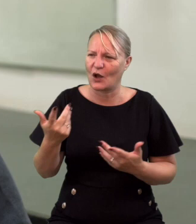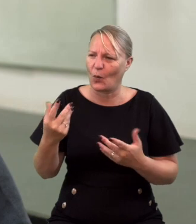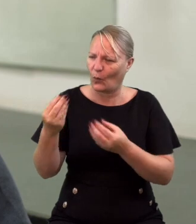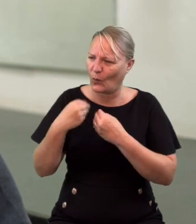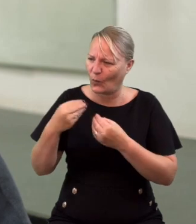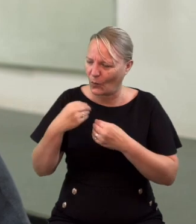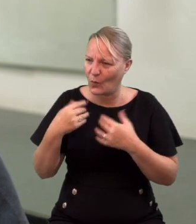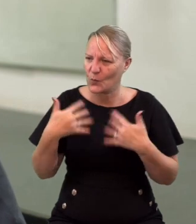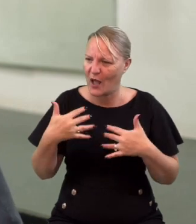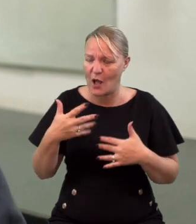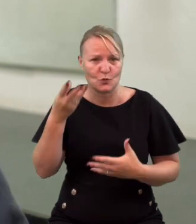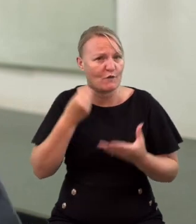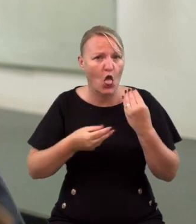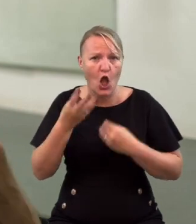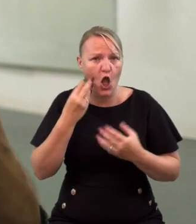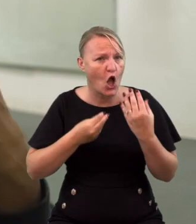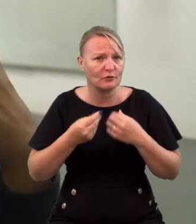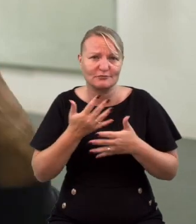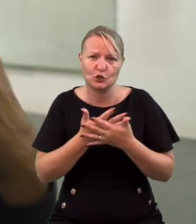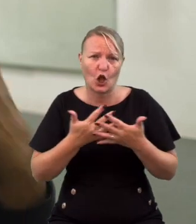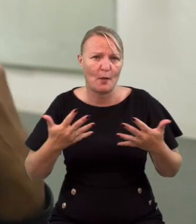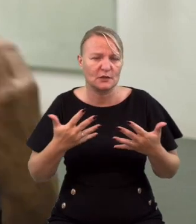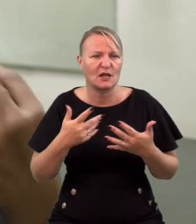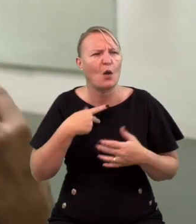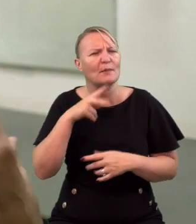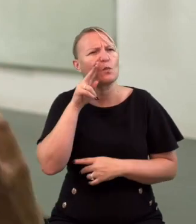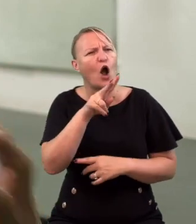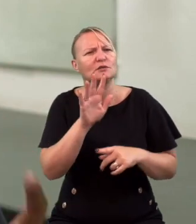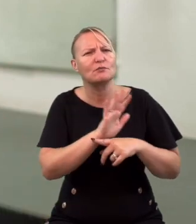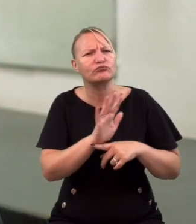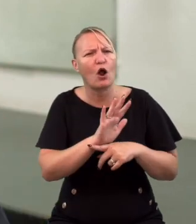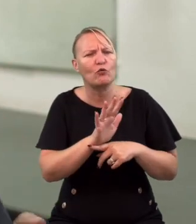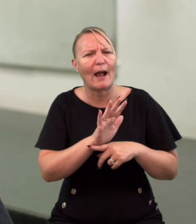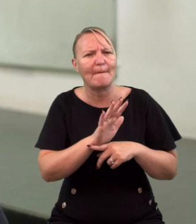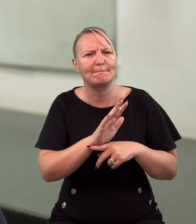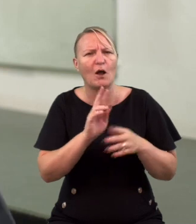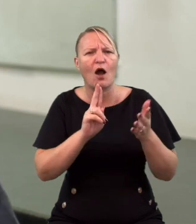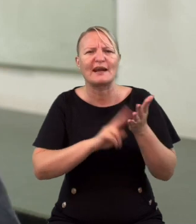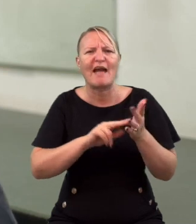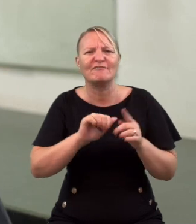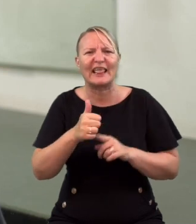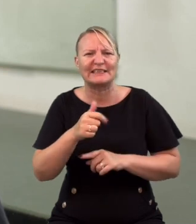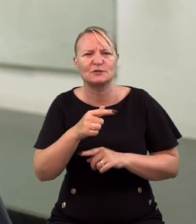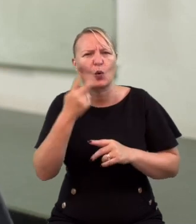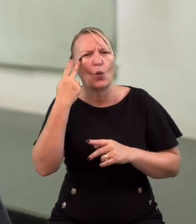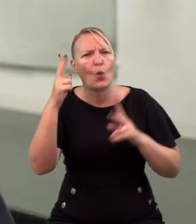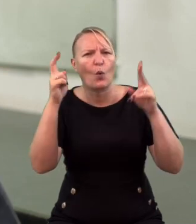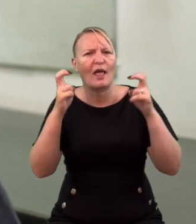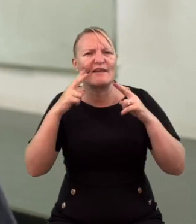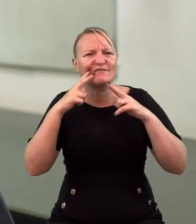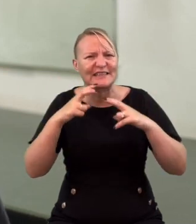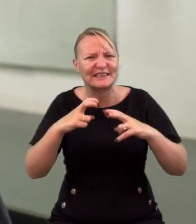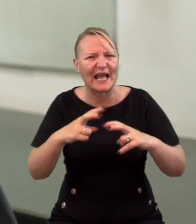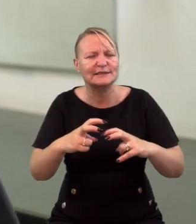you do. I have learnt a lot. A lot of the Australian accent I got from a show on Netflix called The Investigators, which